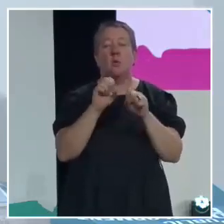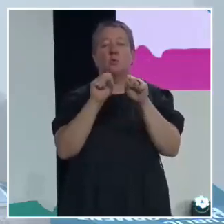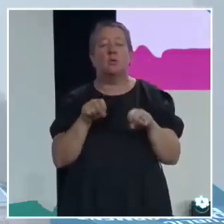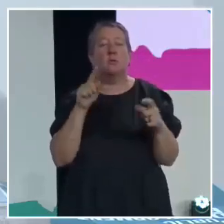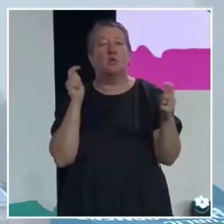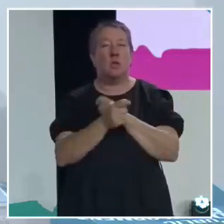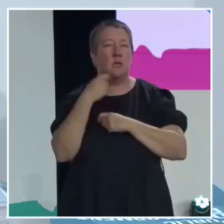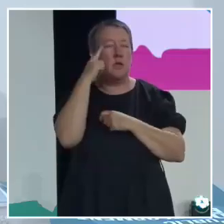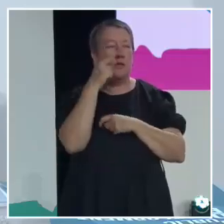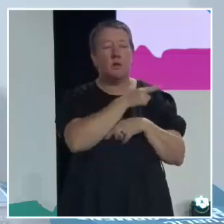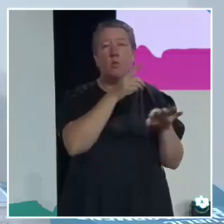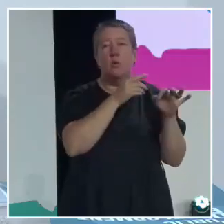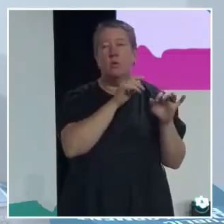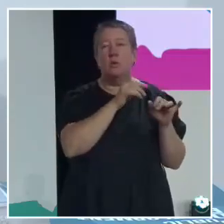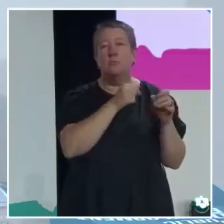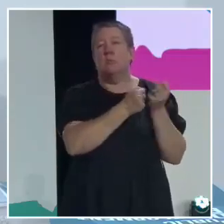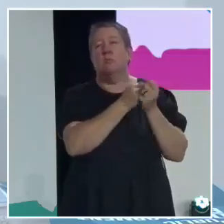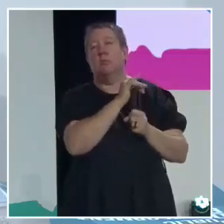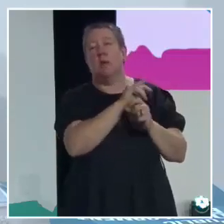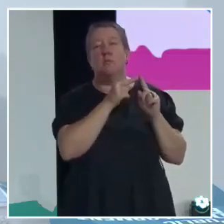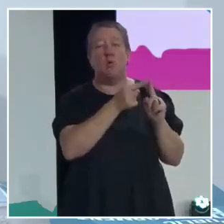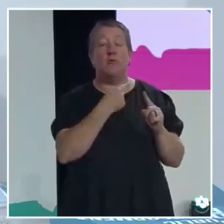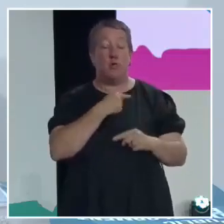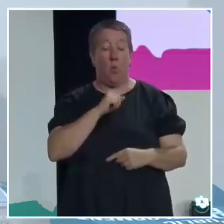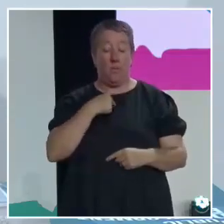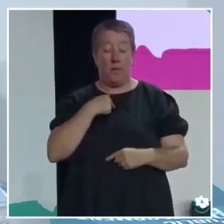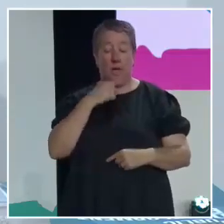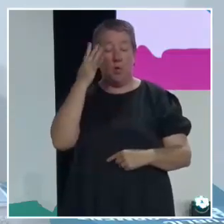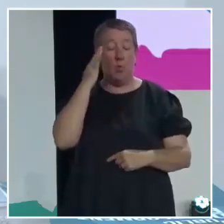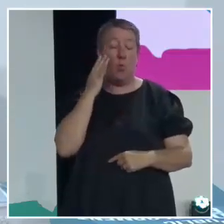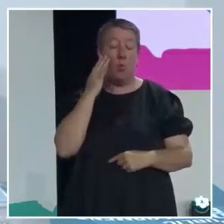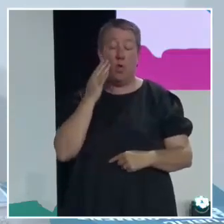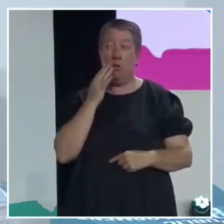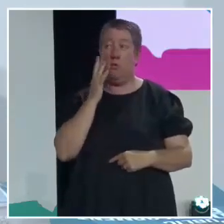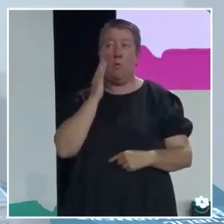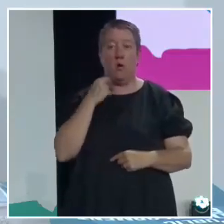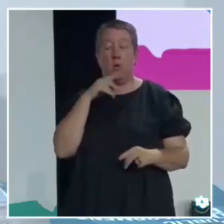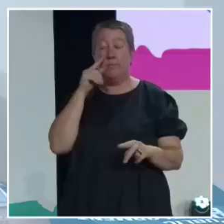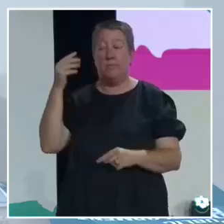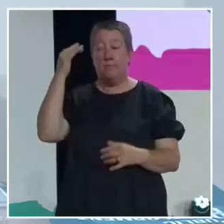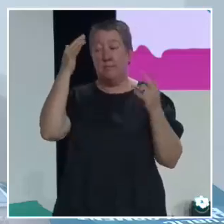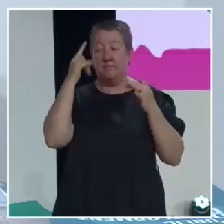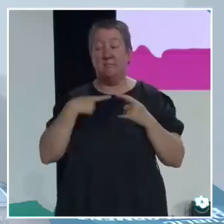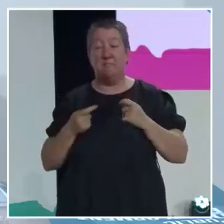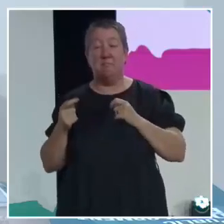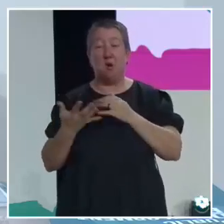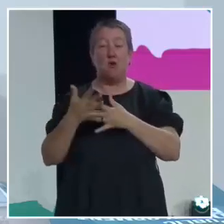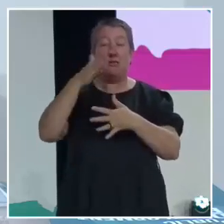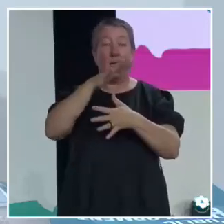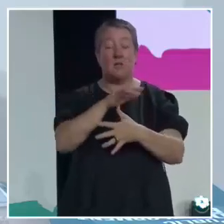made that case very well. And I think for me, when we think about the prioritization of what our economies need for